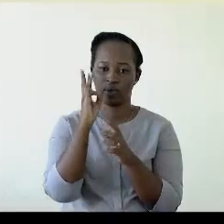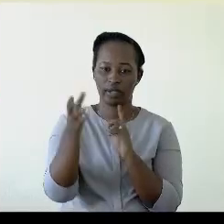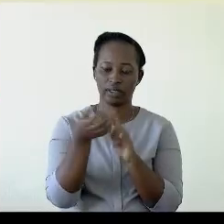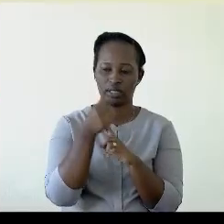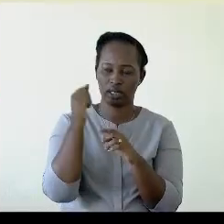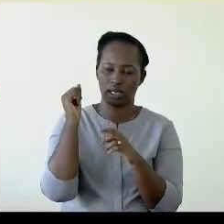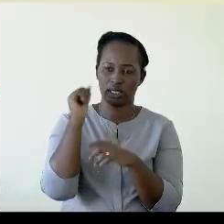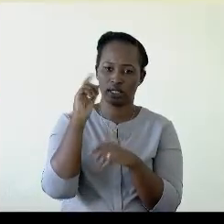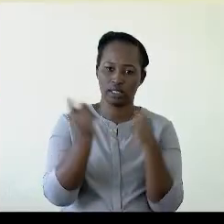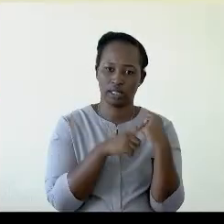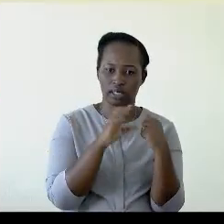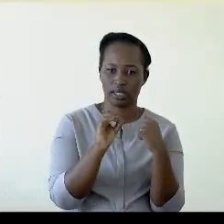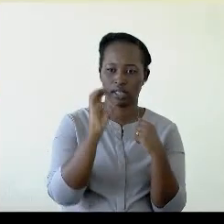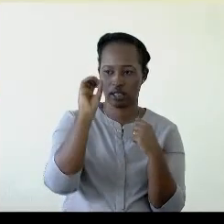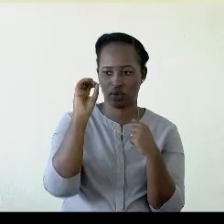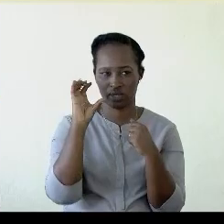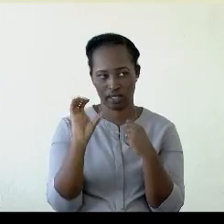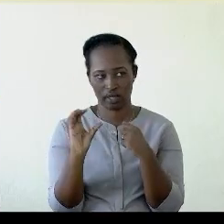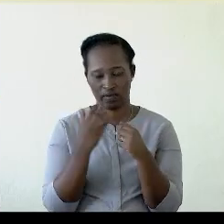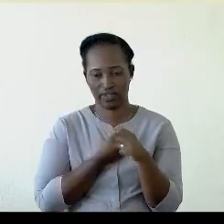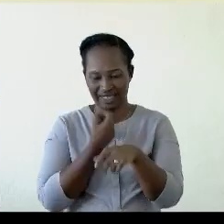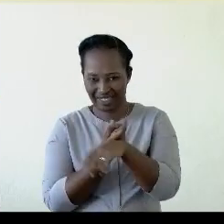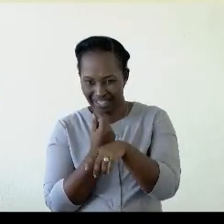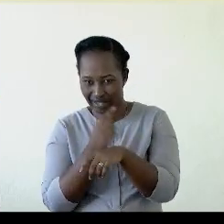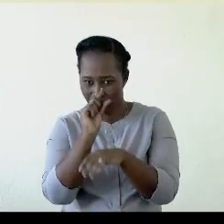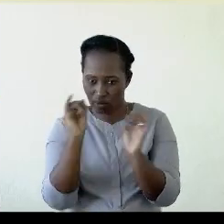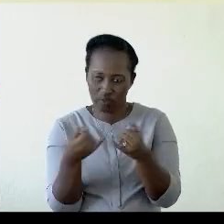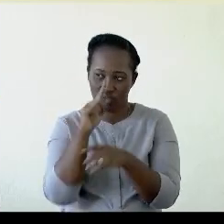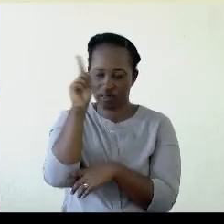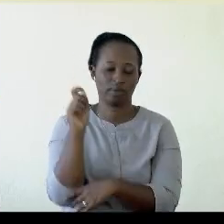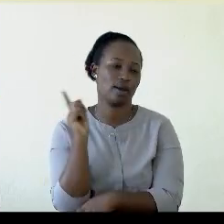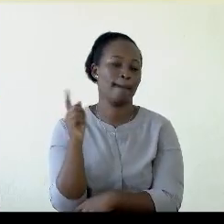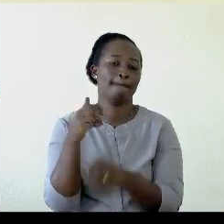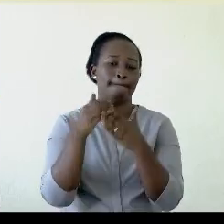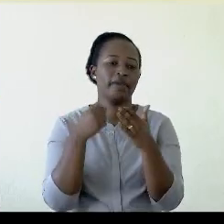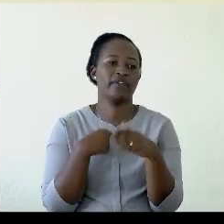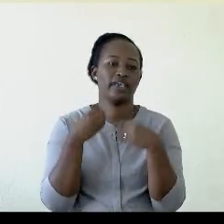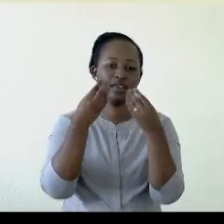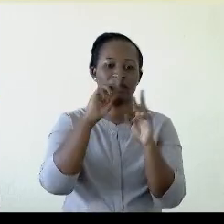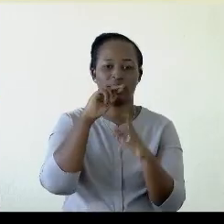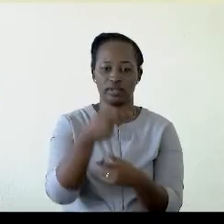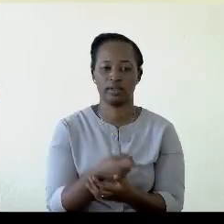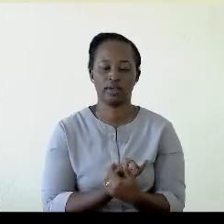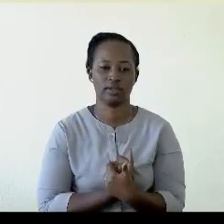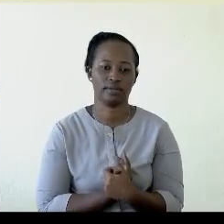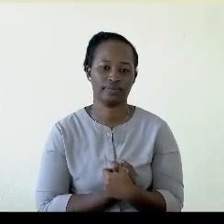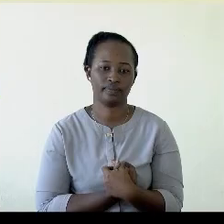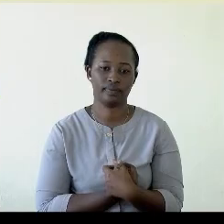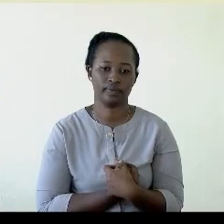degrees? You have some seconds and try the question before I can give you the right answer.